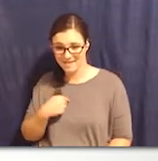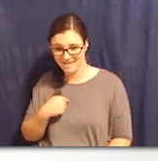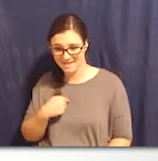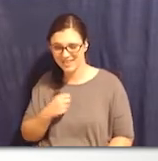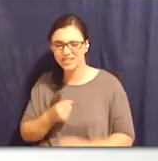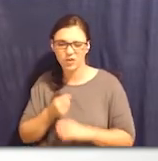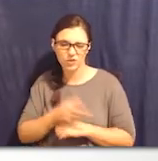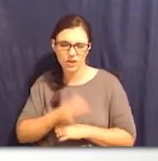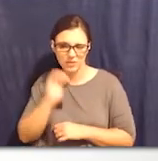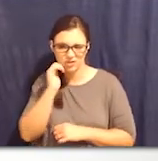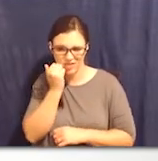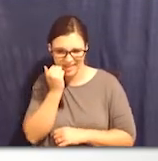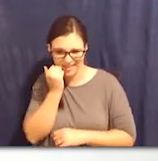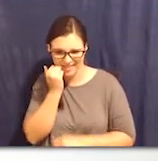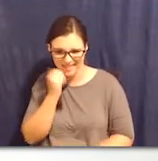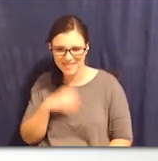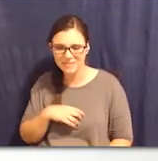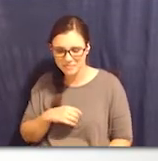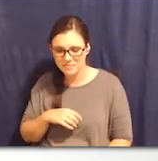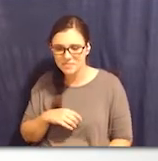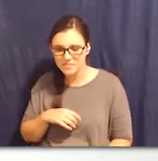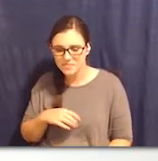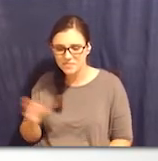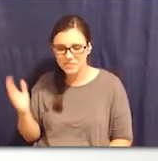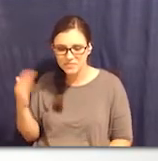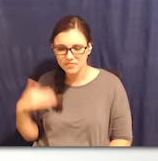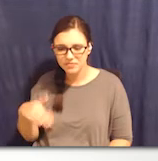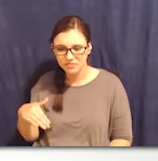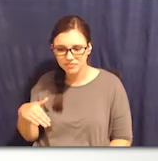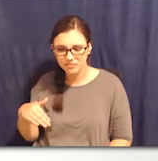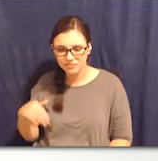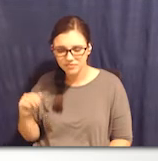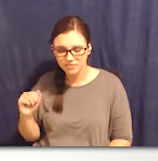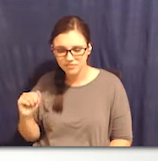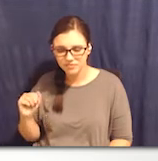Shy Am I, which is Overcoming Shyness.